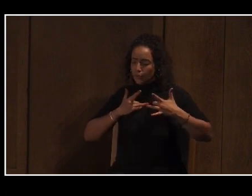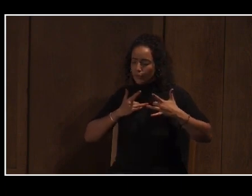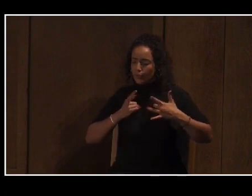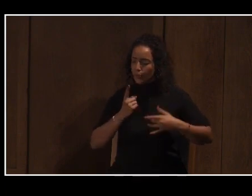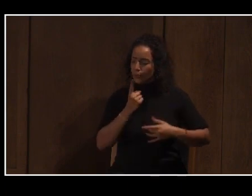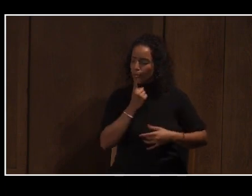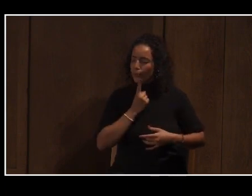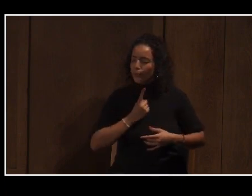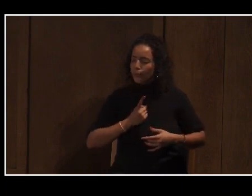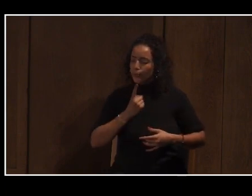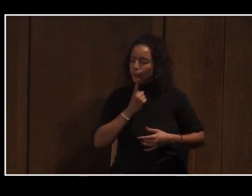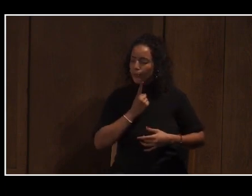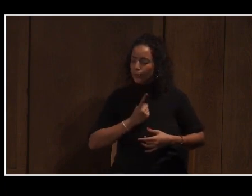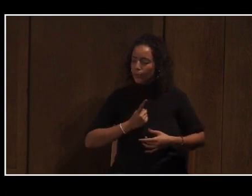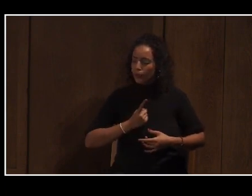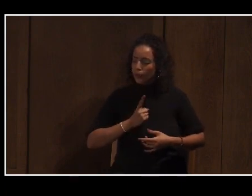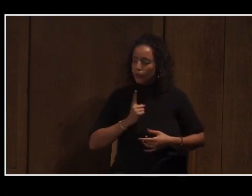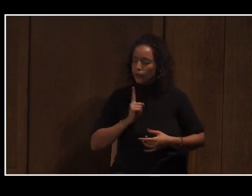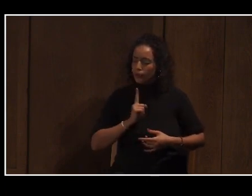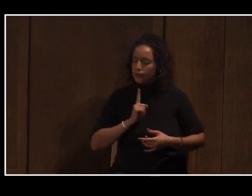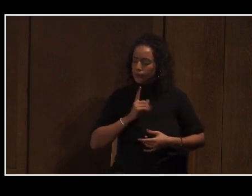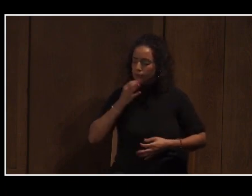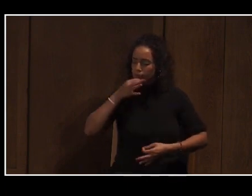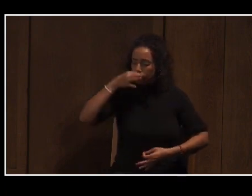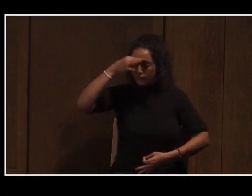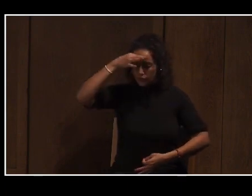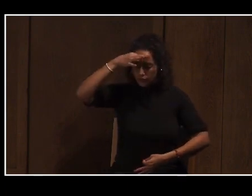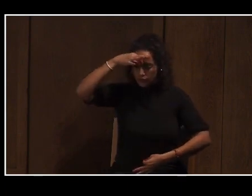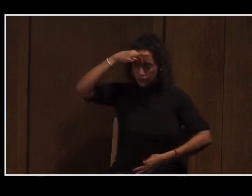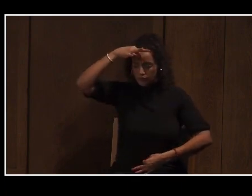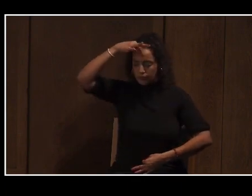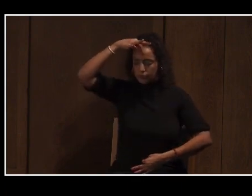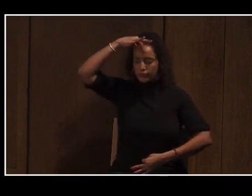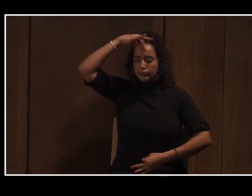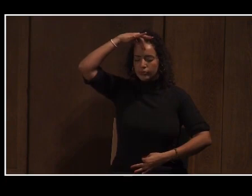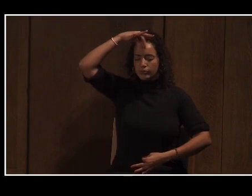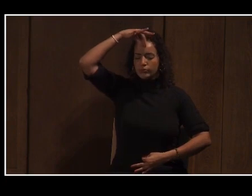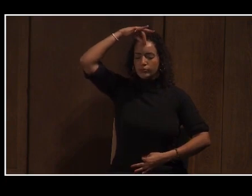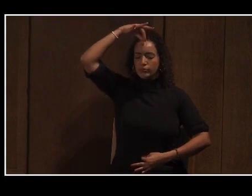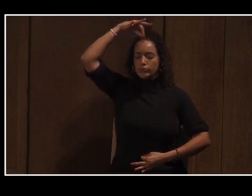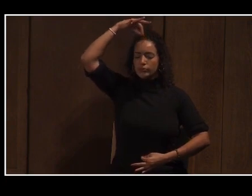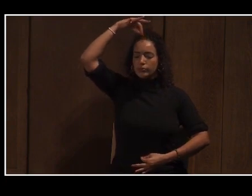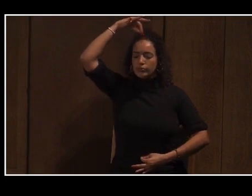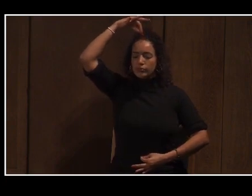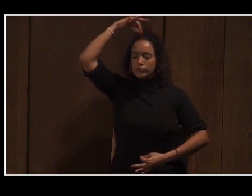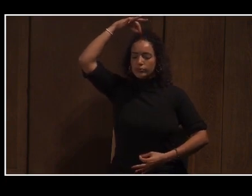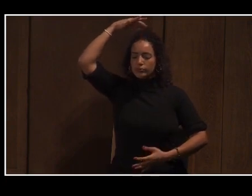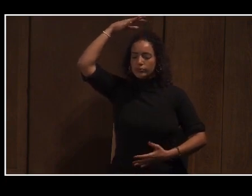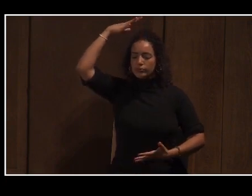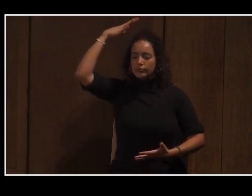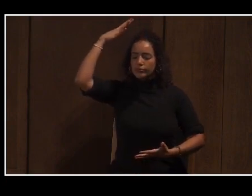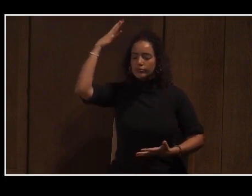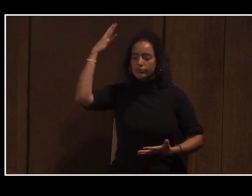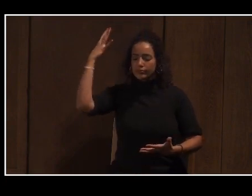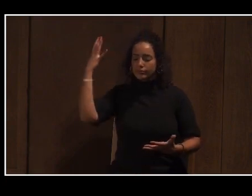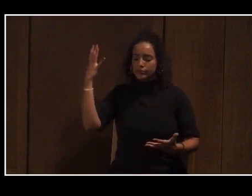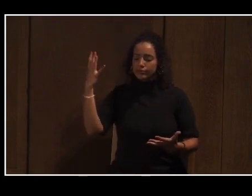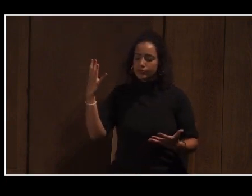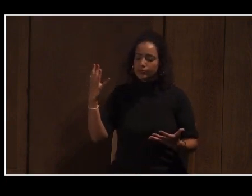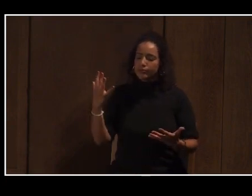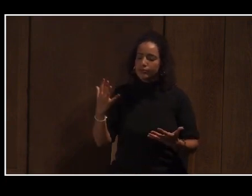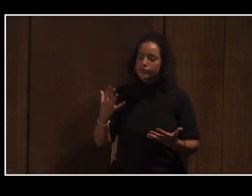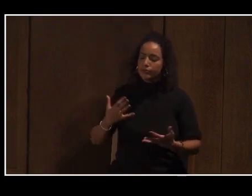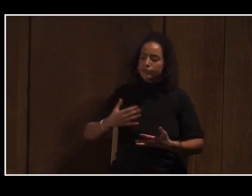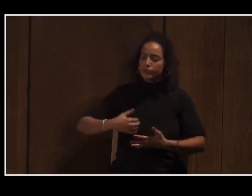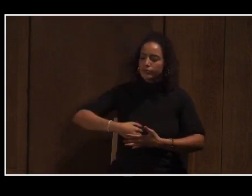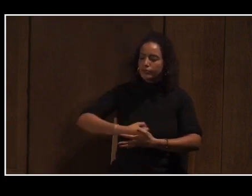pulling upwards, just raising yourself higher than you've been today. If you've